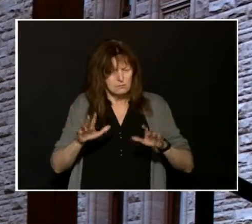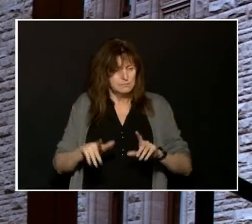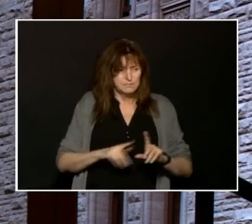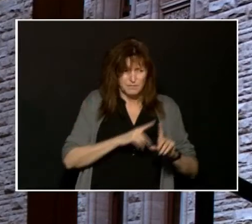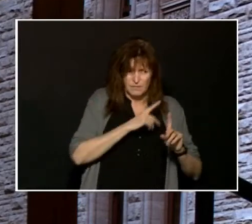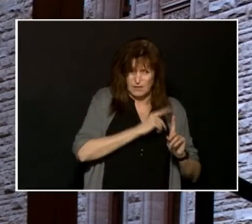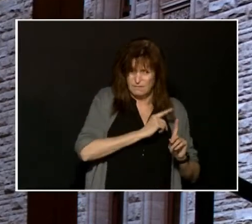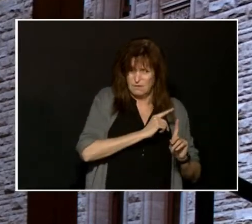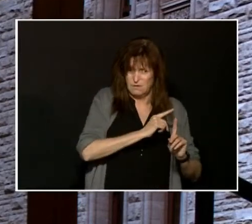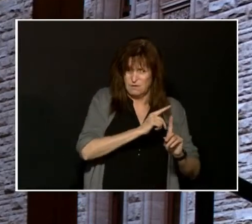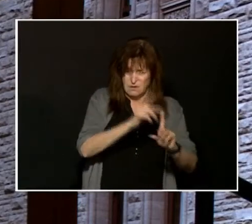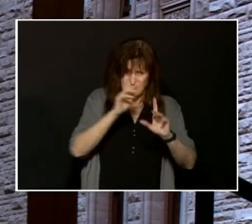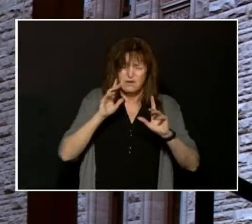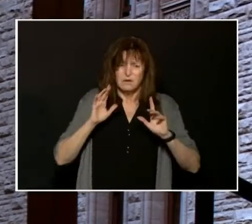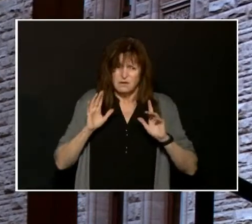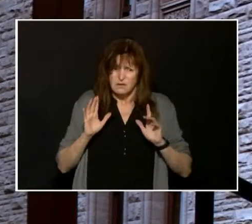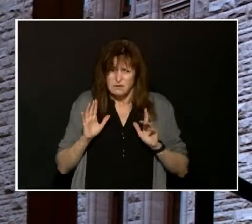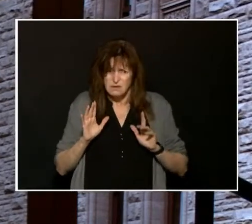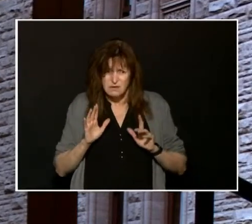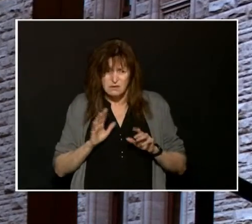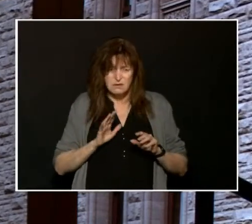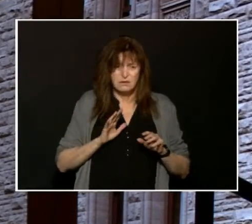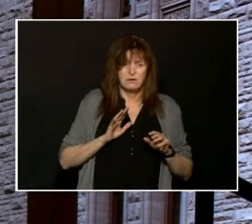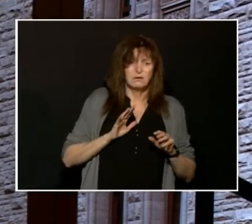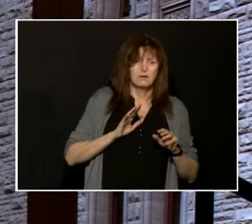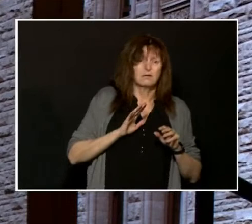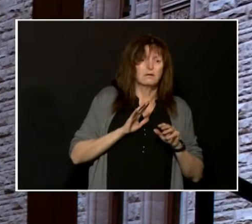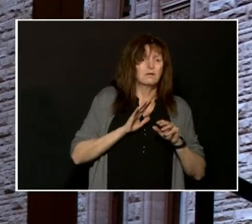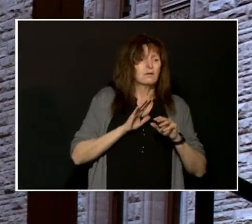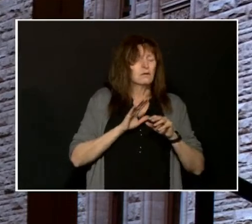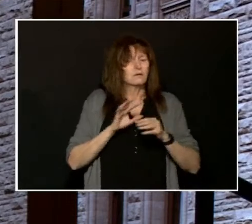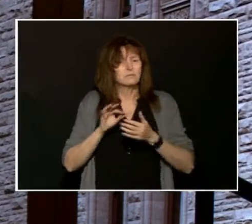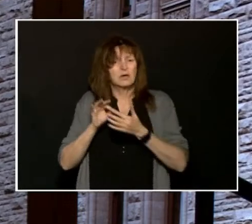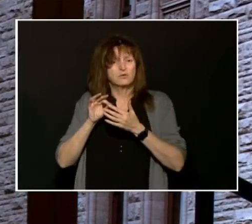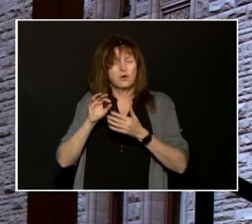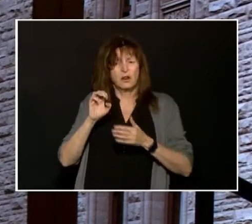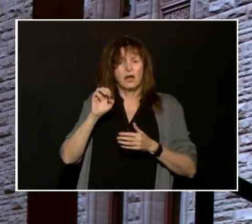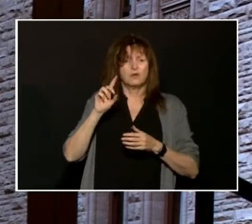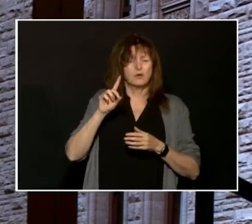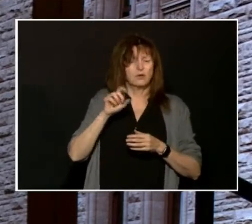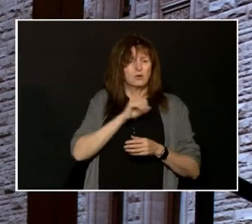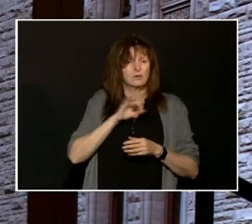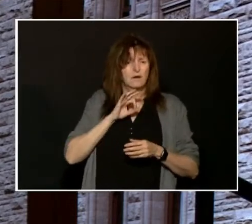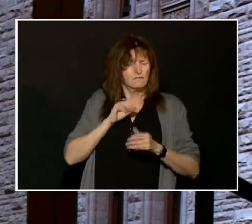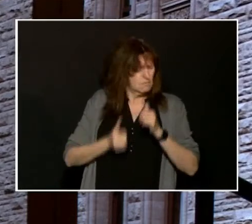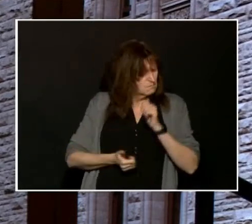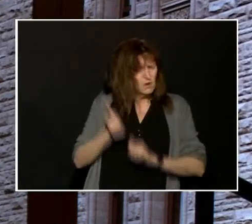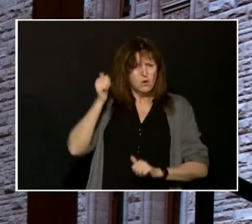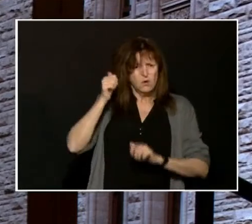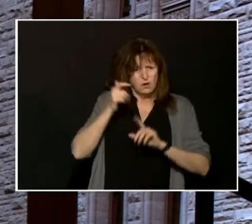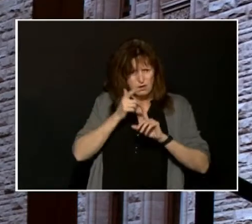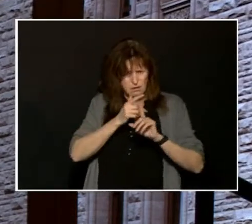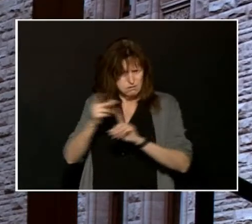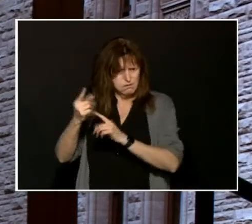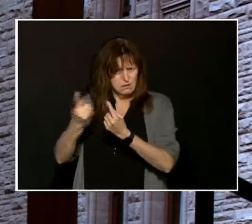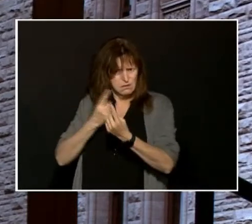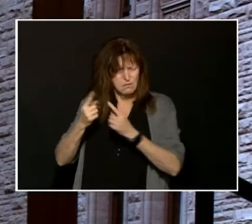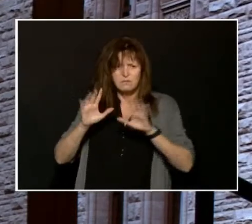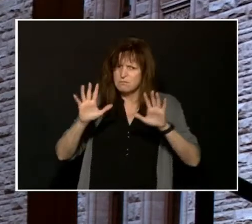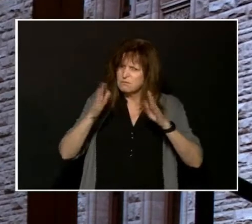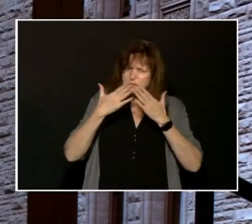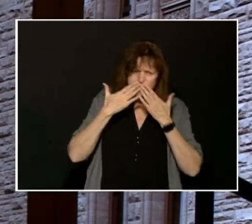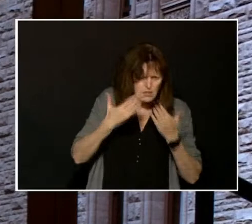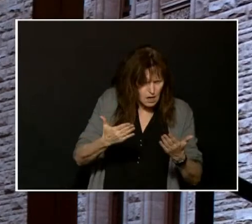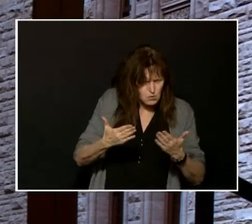covered the special education staff as best we can with people coming forward, and we'd like to get that as highly covered as